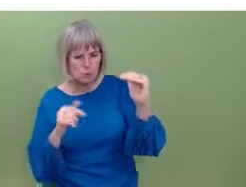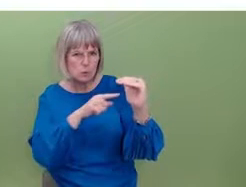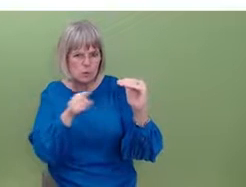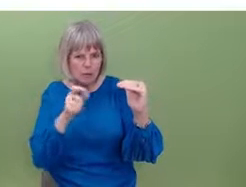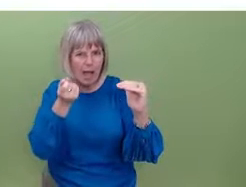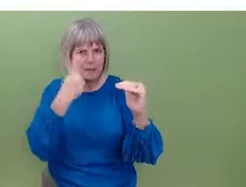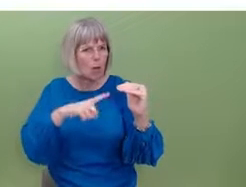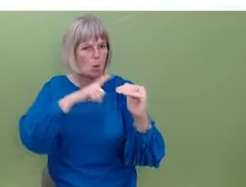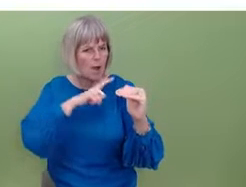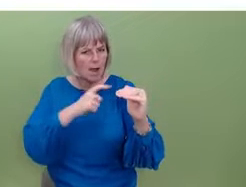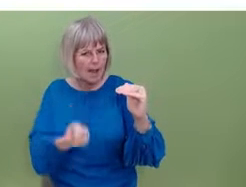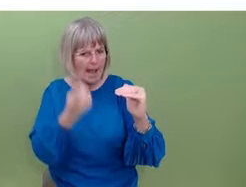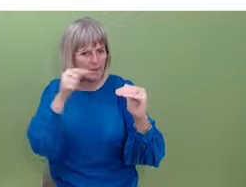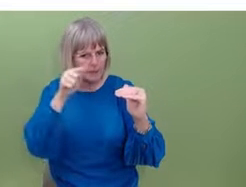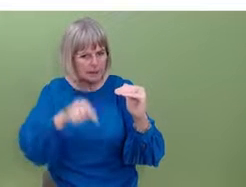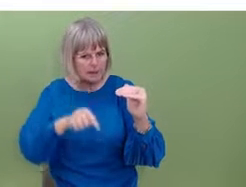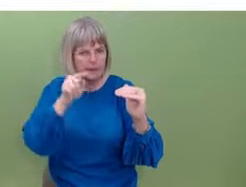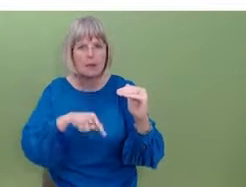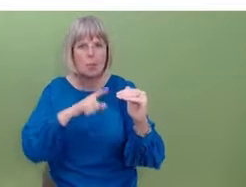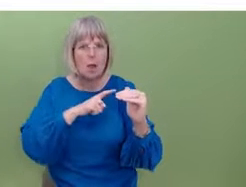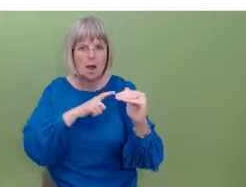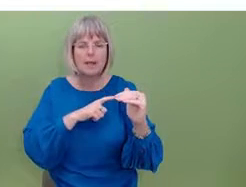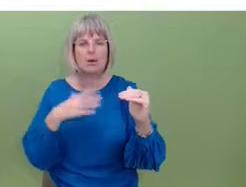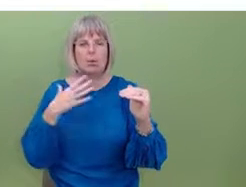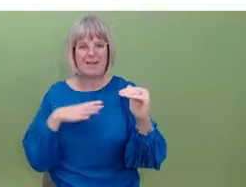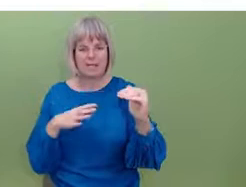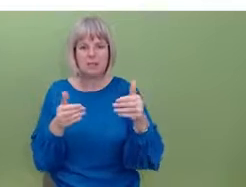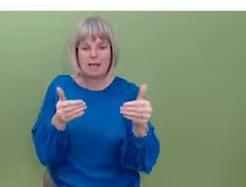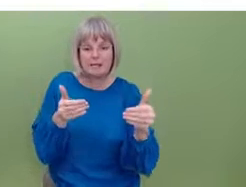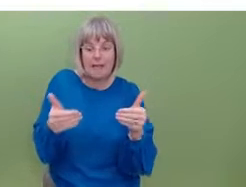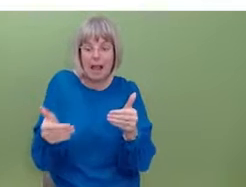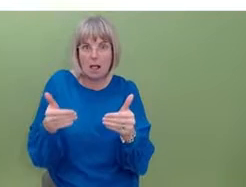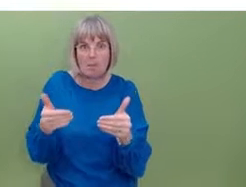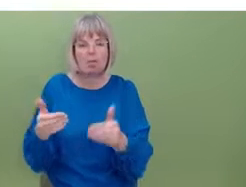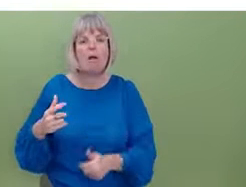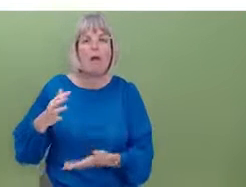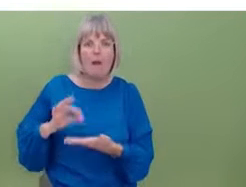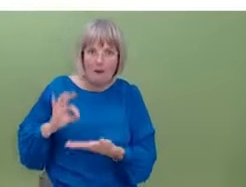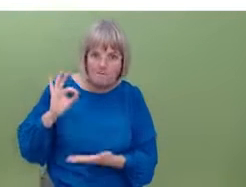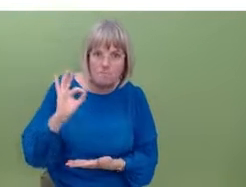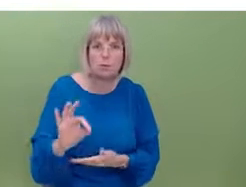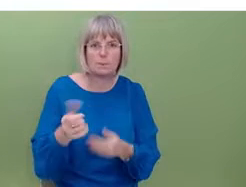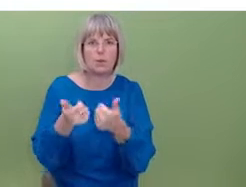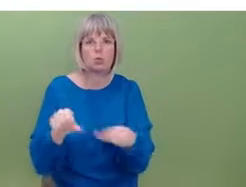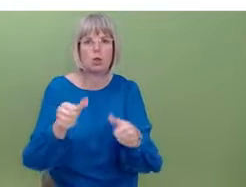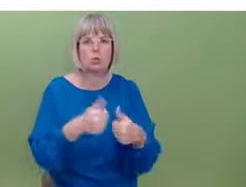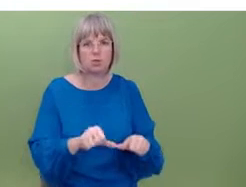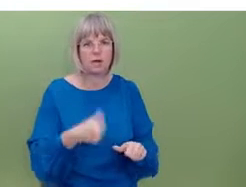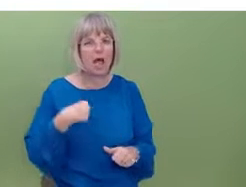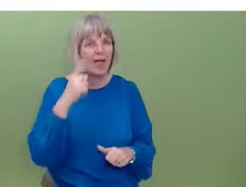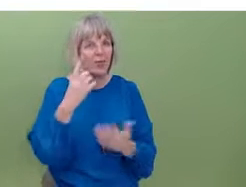provide scalable, affordable solutions. And I think the subsequent presentations will speak to